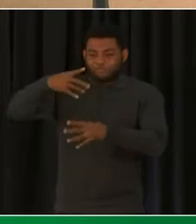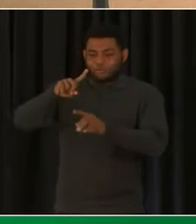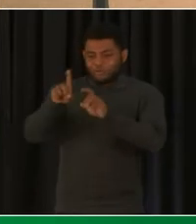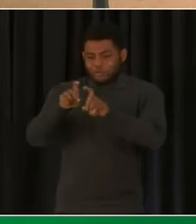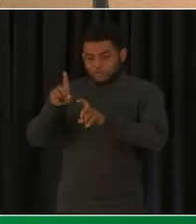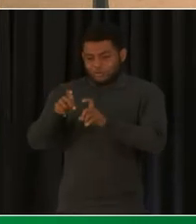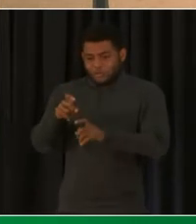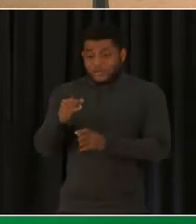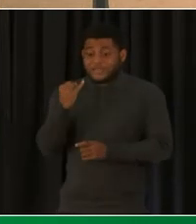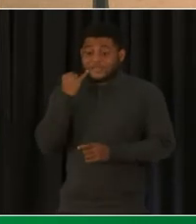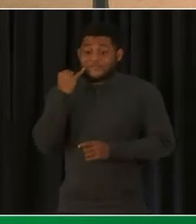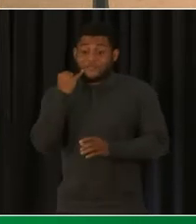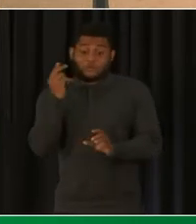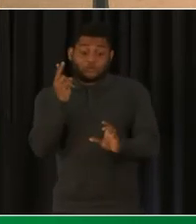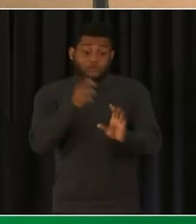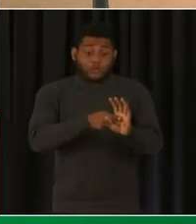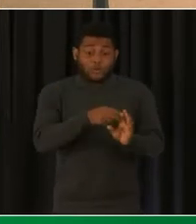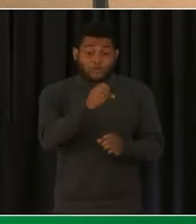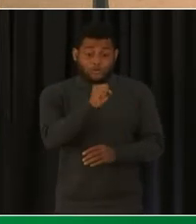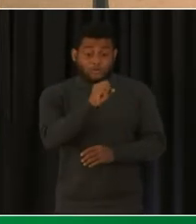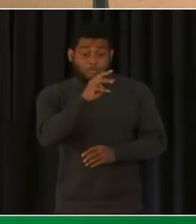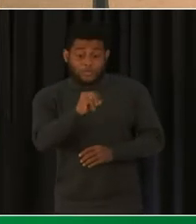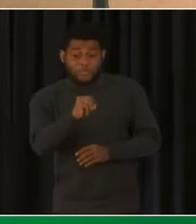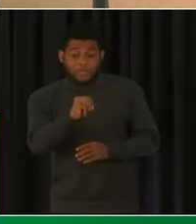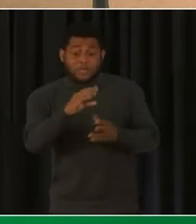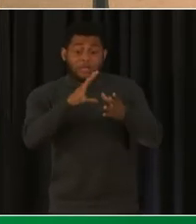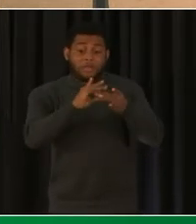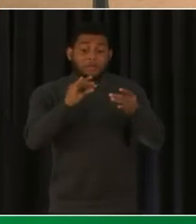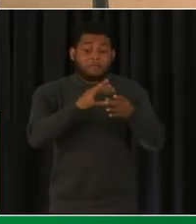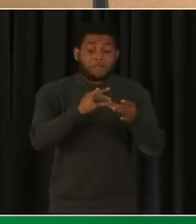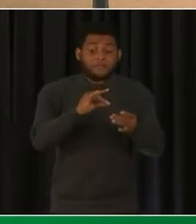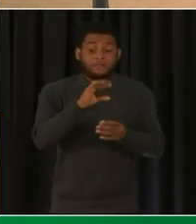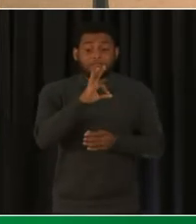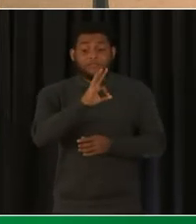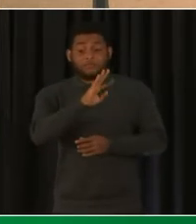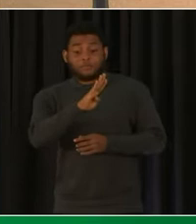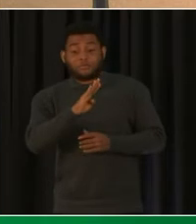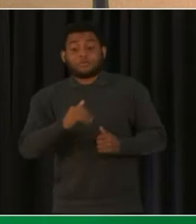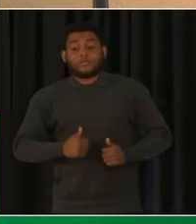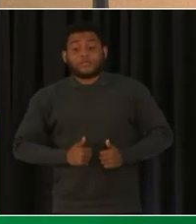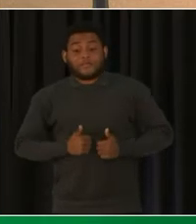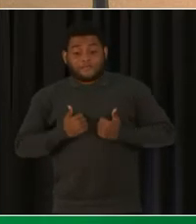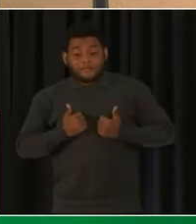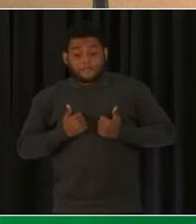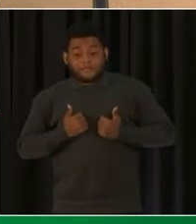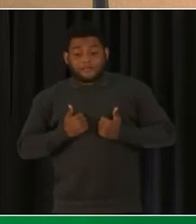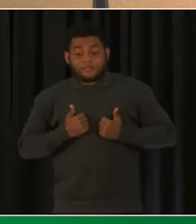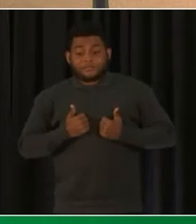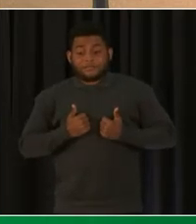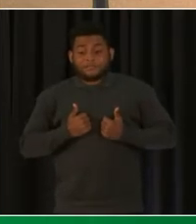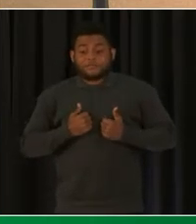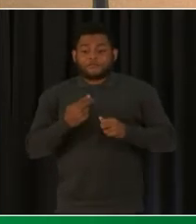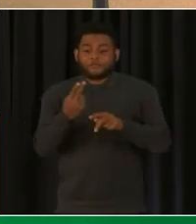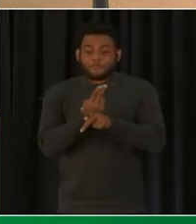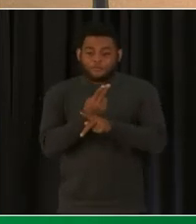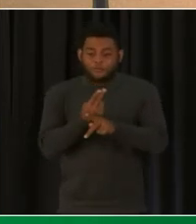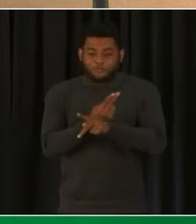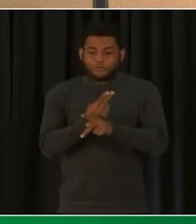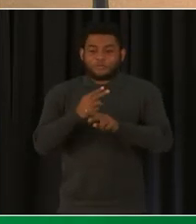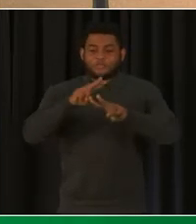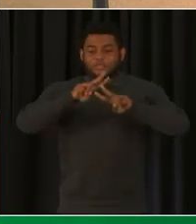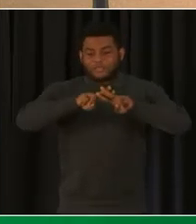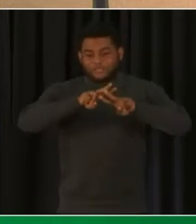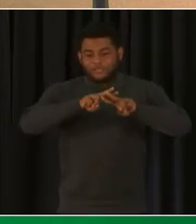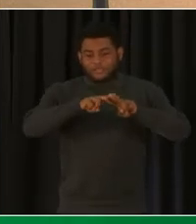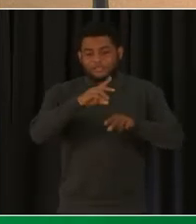social media, you can comment your question on our Facebook and Twitter live streams using the hashtag DCHope. Our